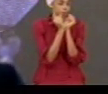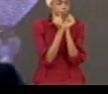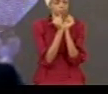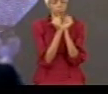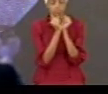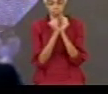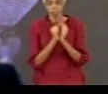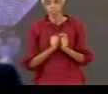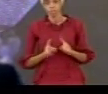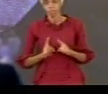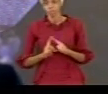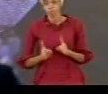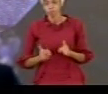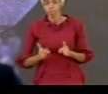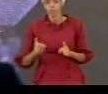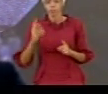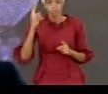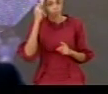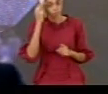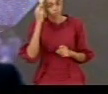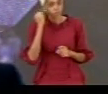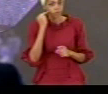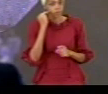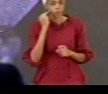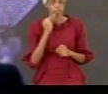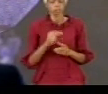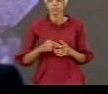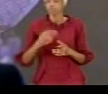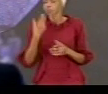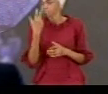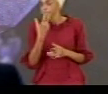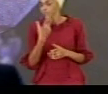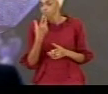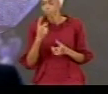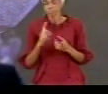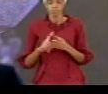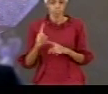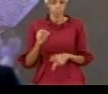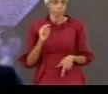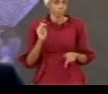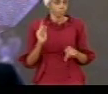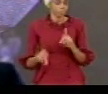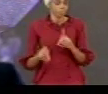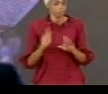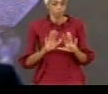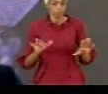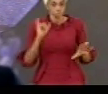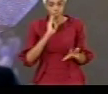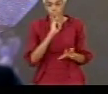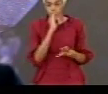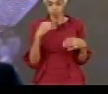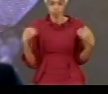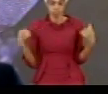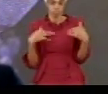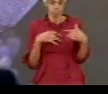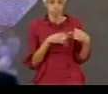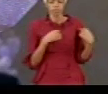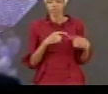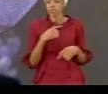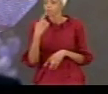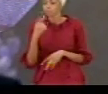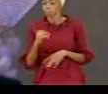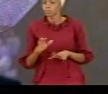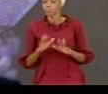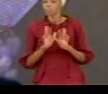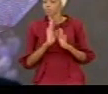However, Moses spoke to this man of a fearful heart, "Fear not. Stand